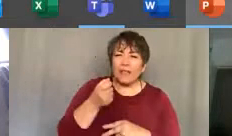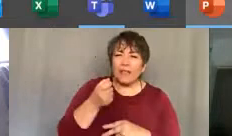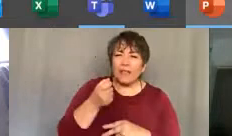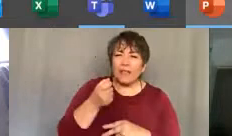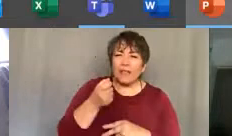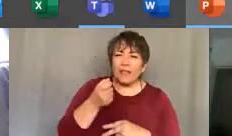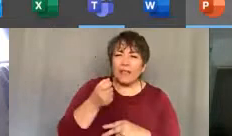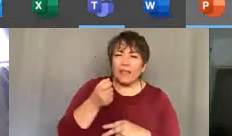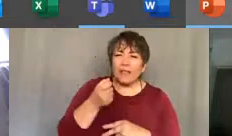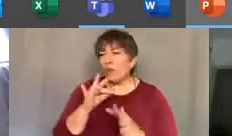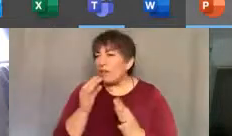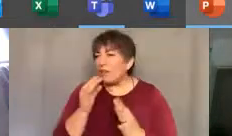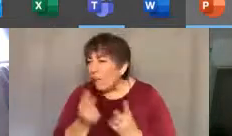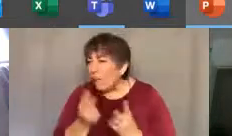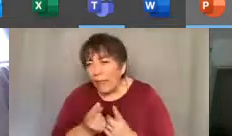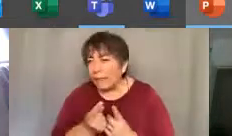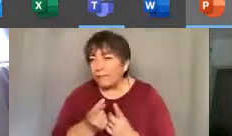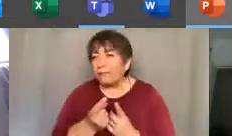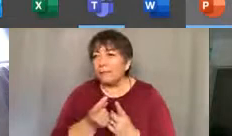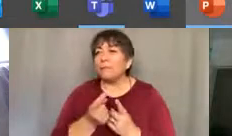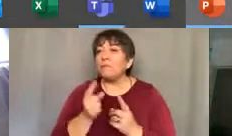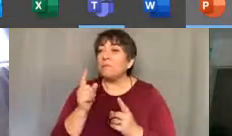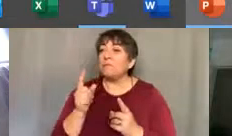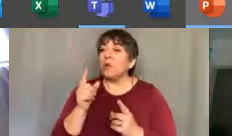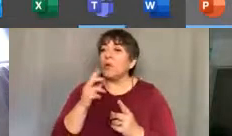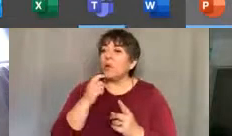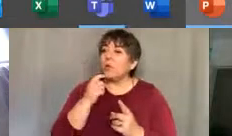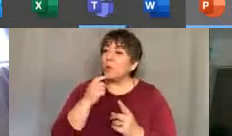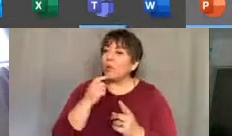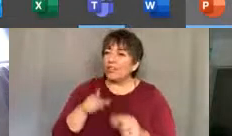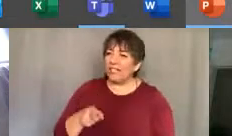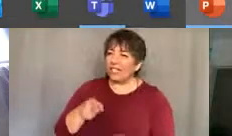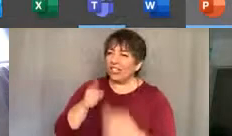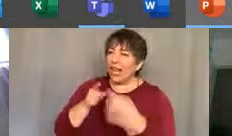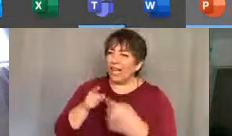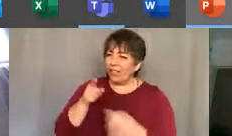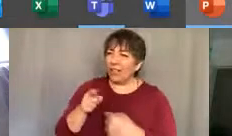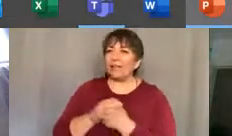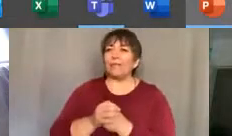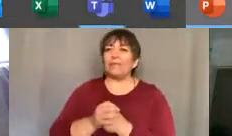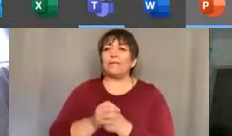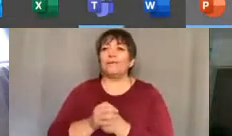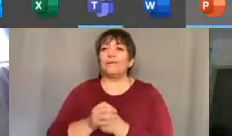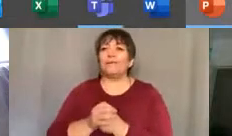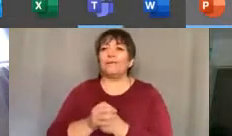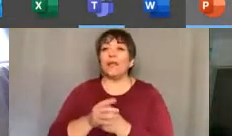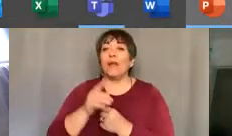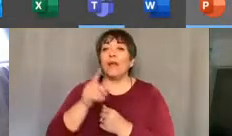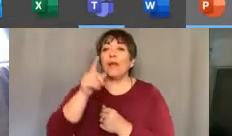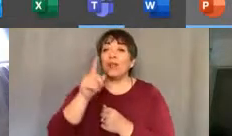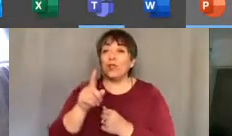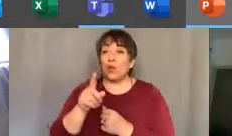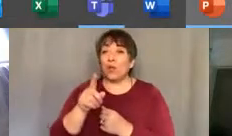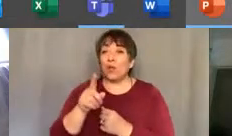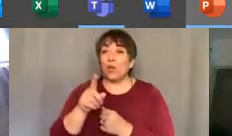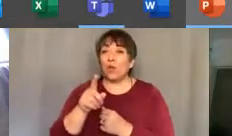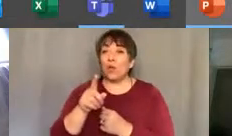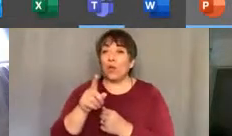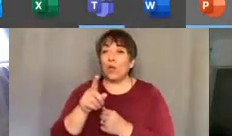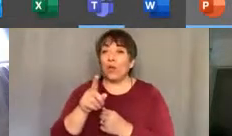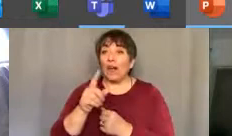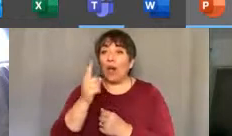December 2017, there's been just short of 1.5 million interventions made. So what does that mean?